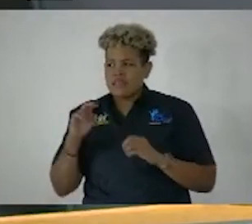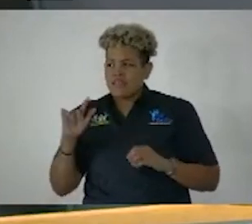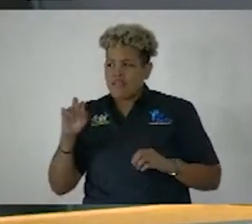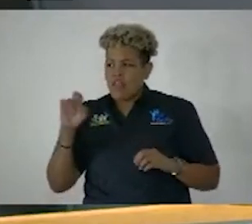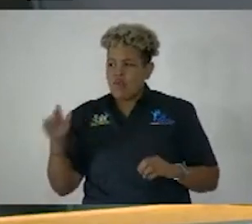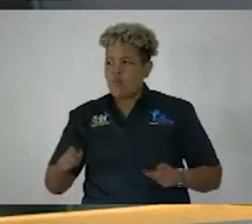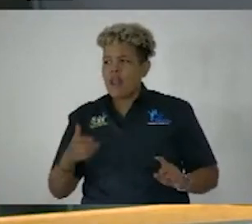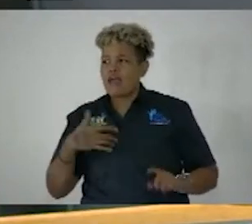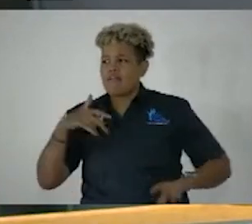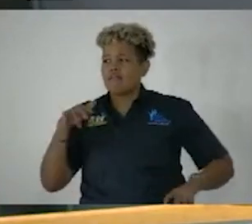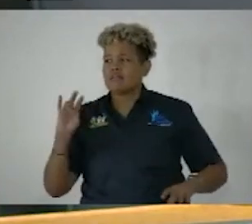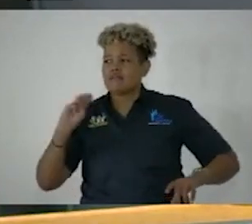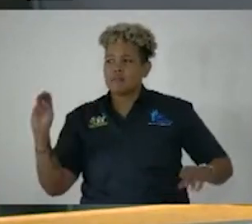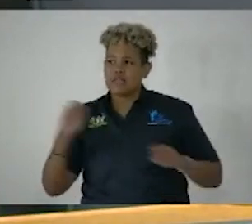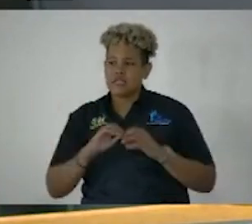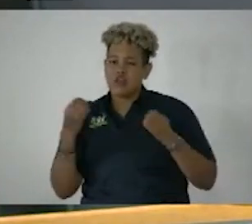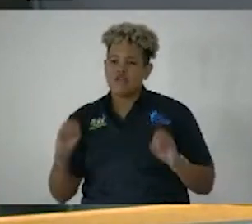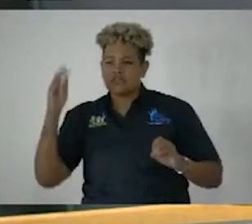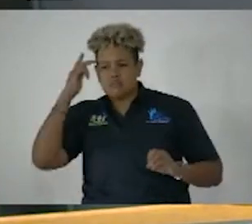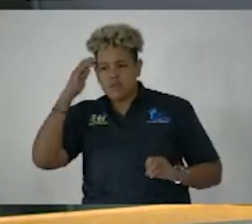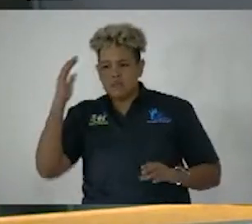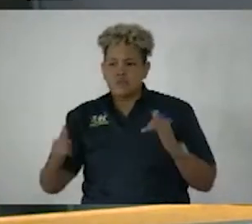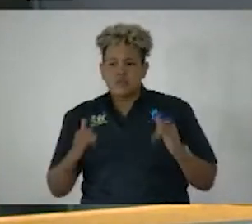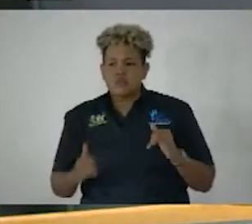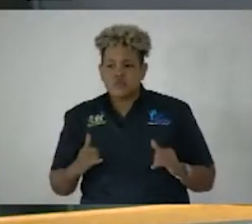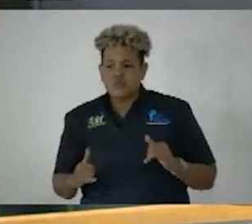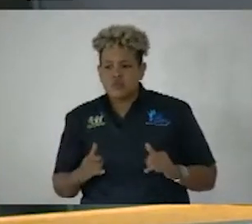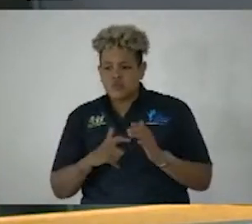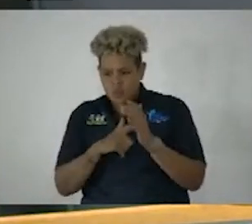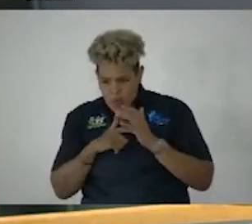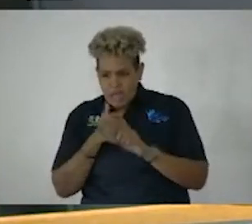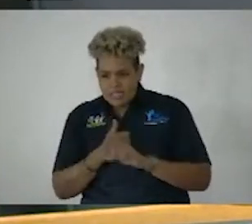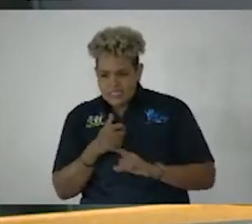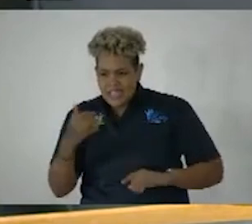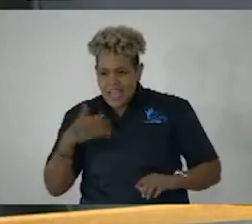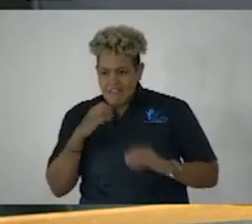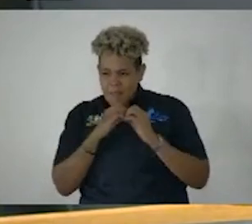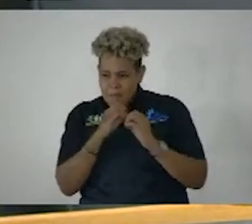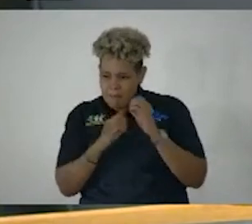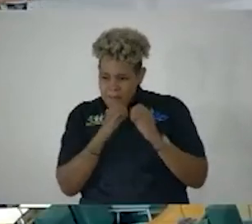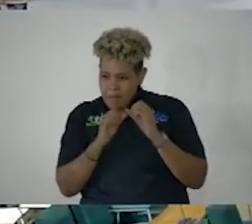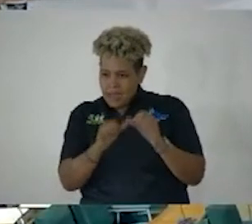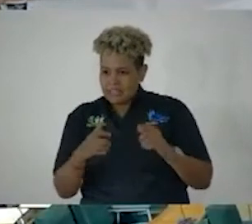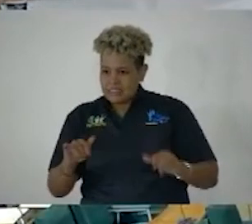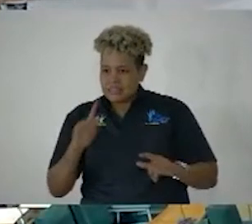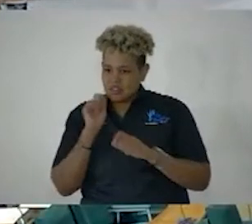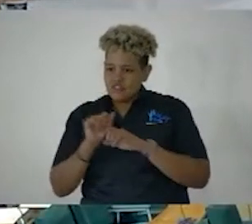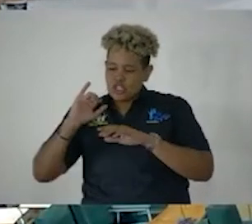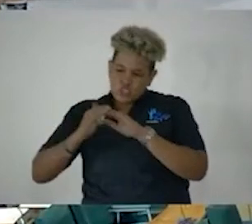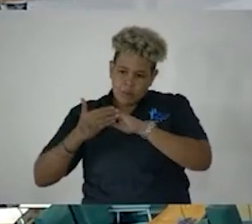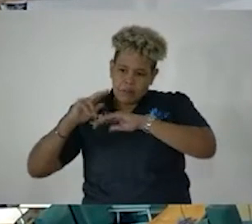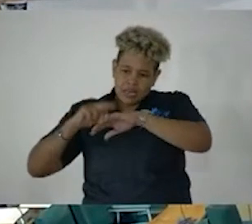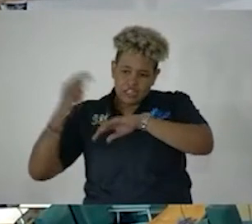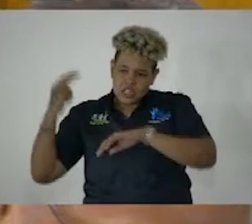57 million in the Office of the Prime Minister, which is required to have the maintenance, it is a Jamaica National